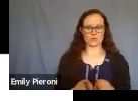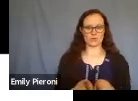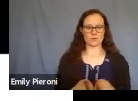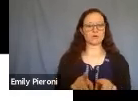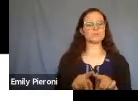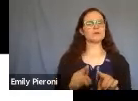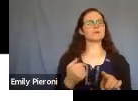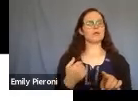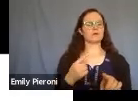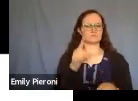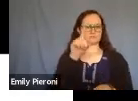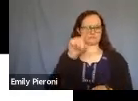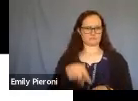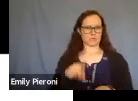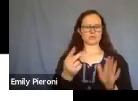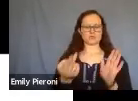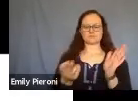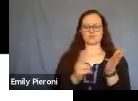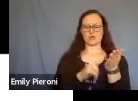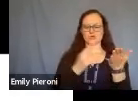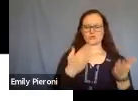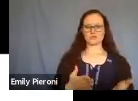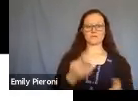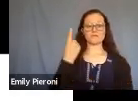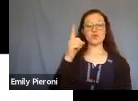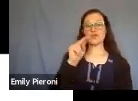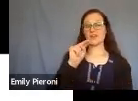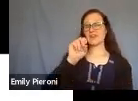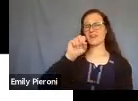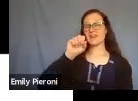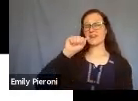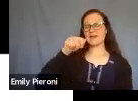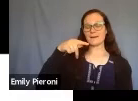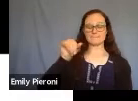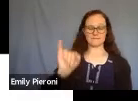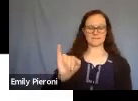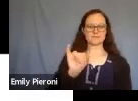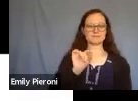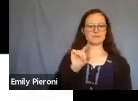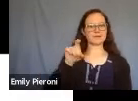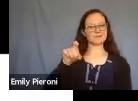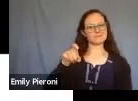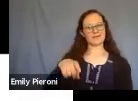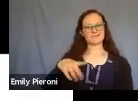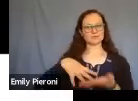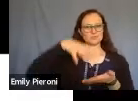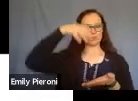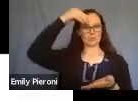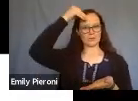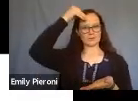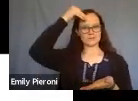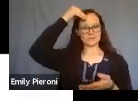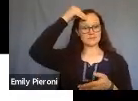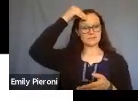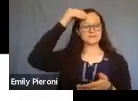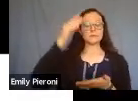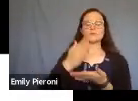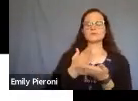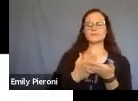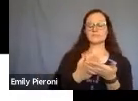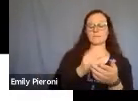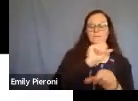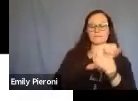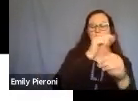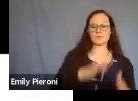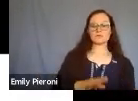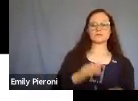that we work with. And for NAPI, it's part of our learning curve where we also have some of our employees work with them and then vice versa too.